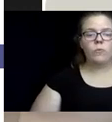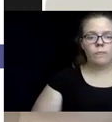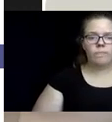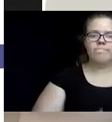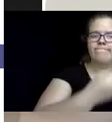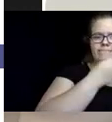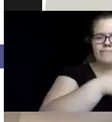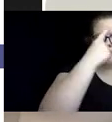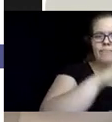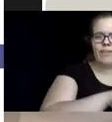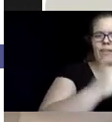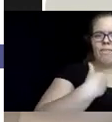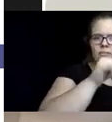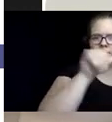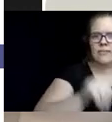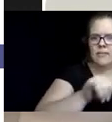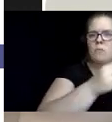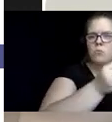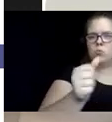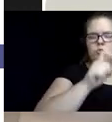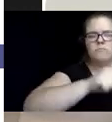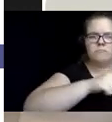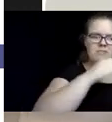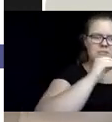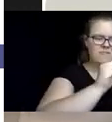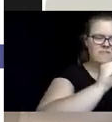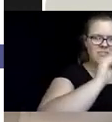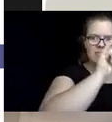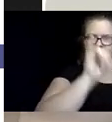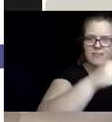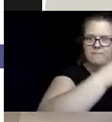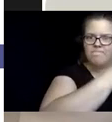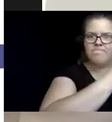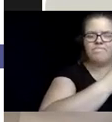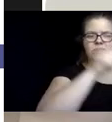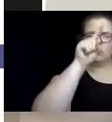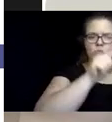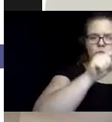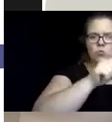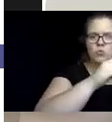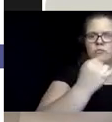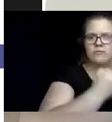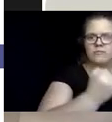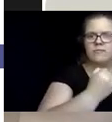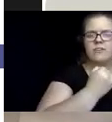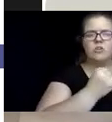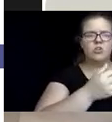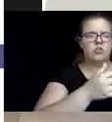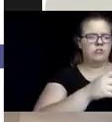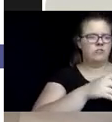there's systemic solutions, that we've got to fix the system. We've got to reduce isolation. We need to look at prevention of the